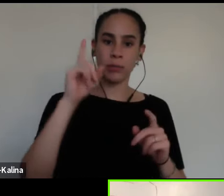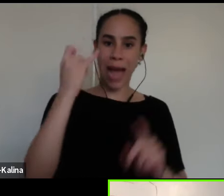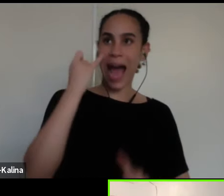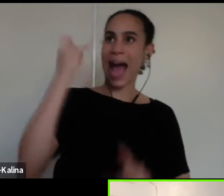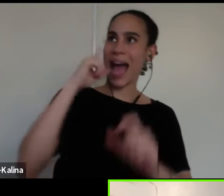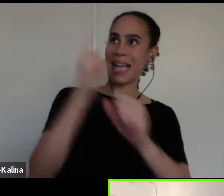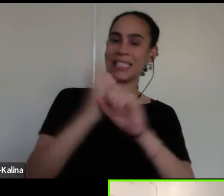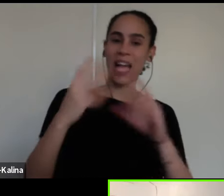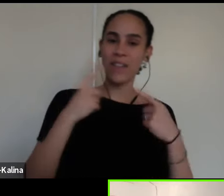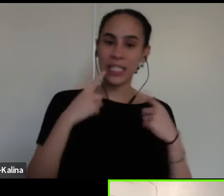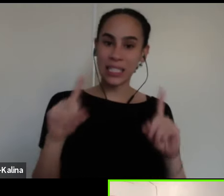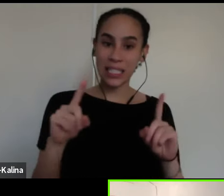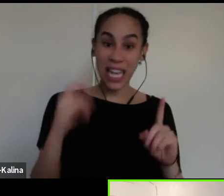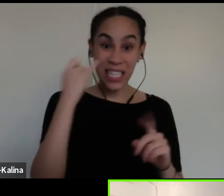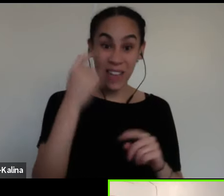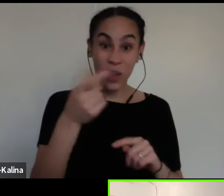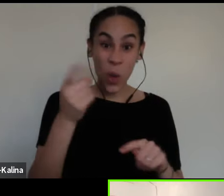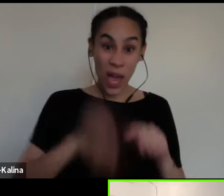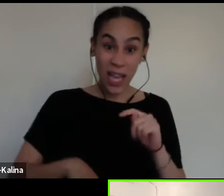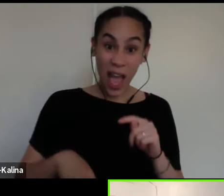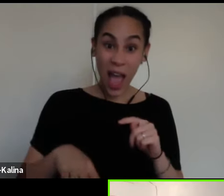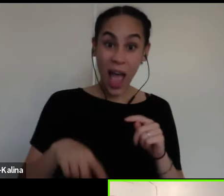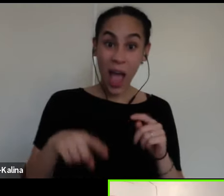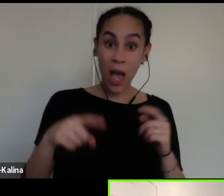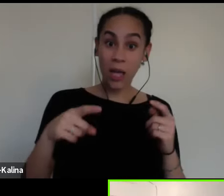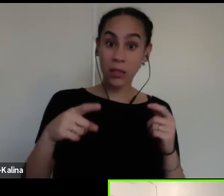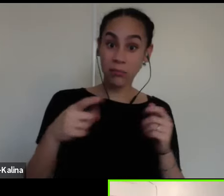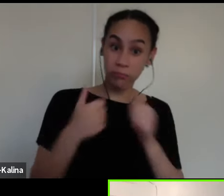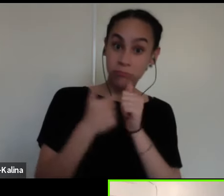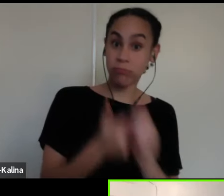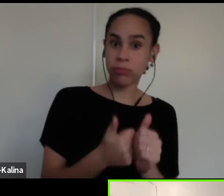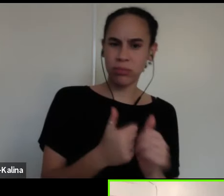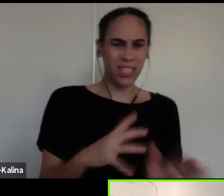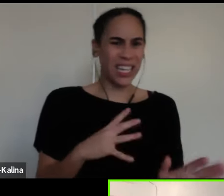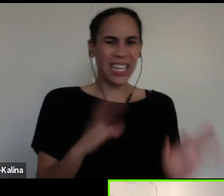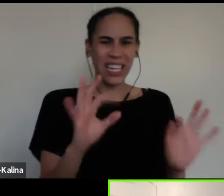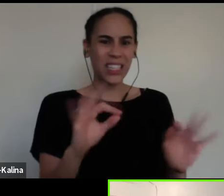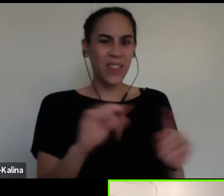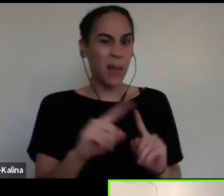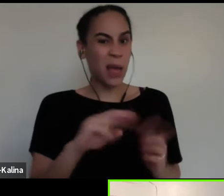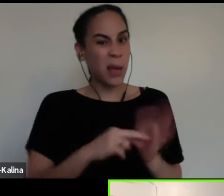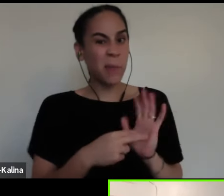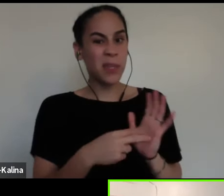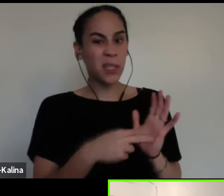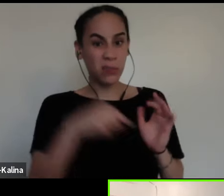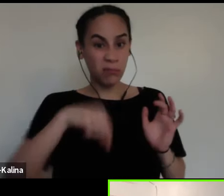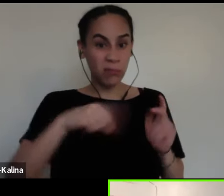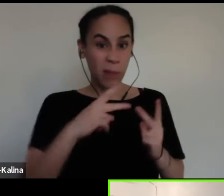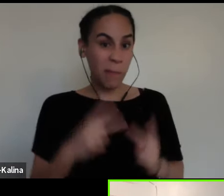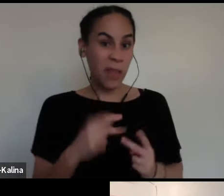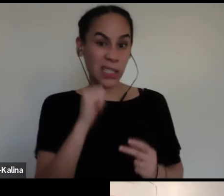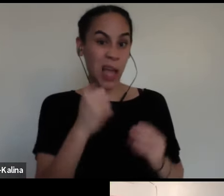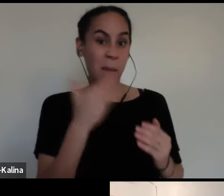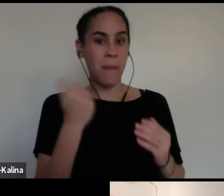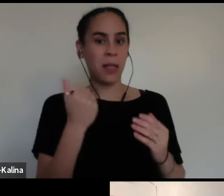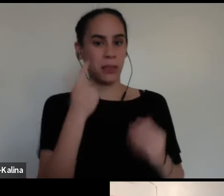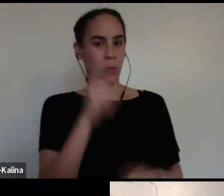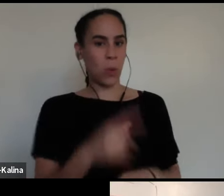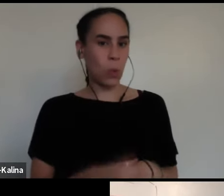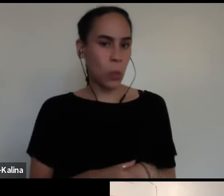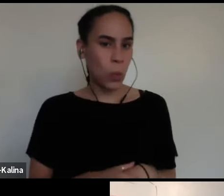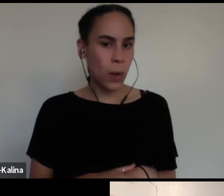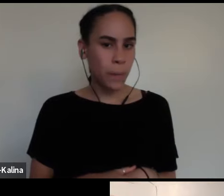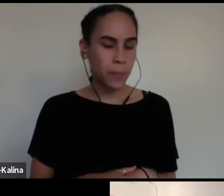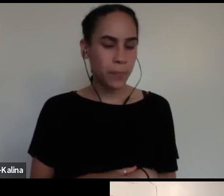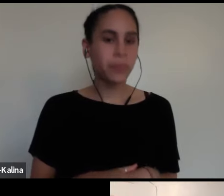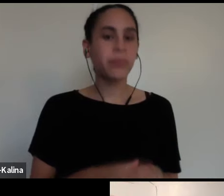And if those two things you can't live up to, it's okay, but this is not going to be the place for you. Awesome.